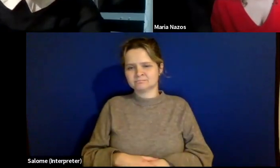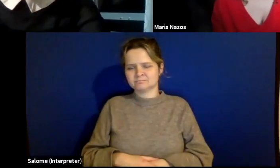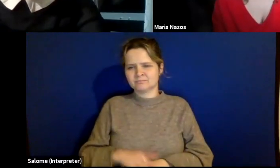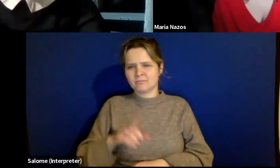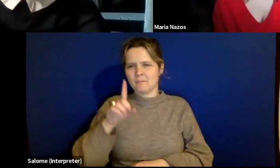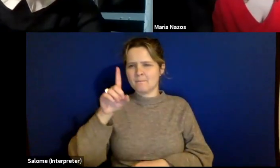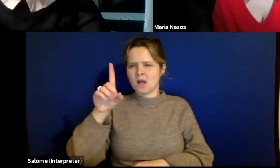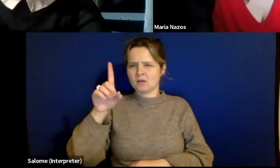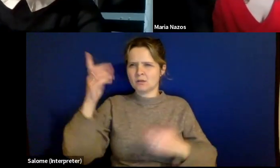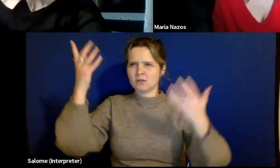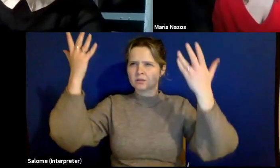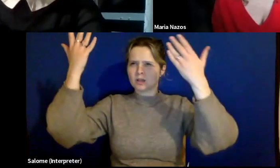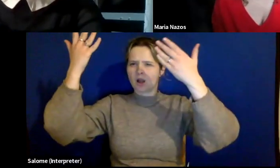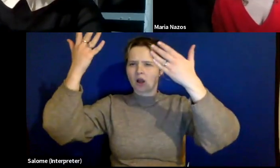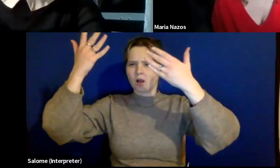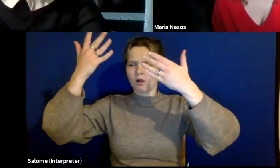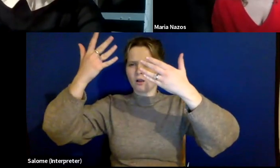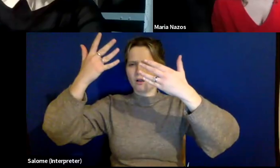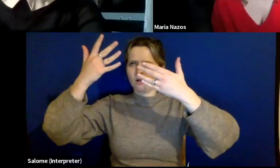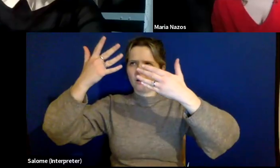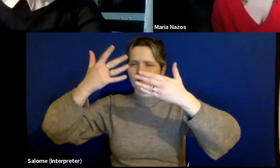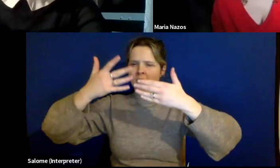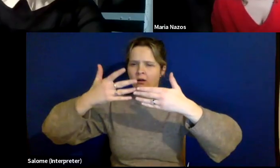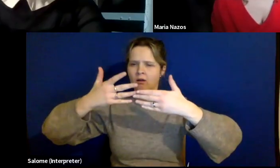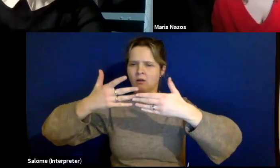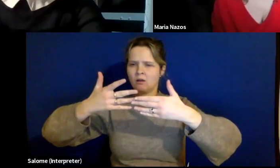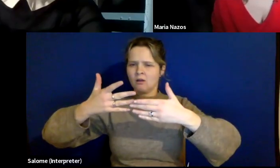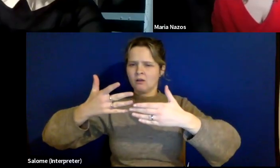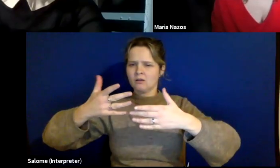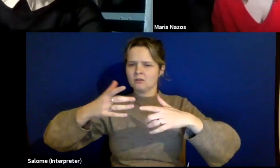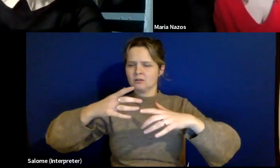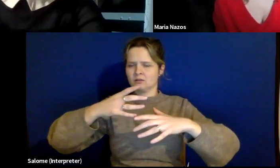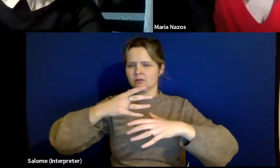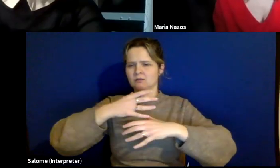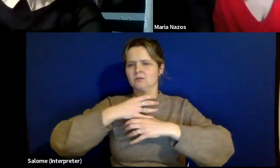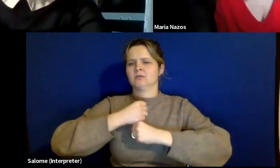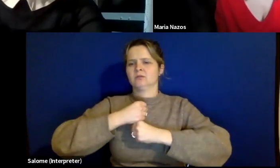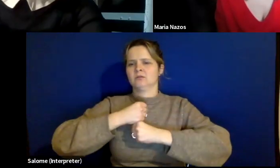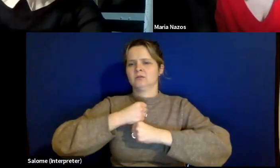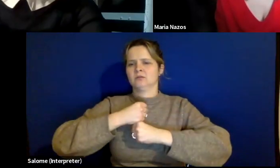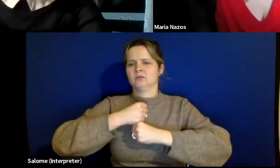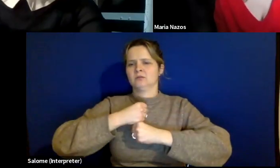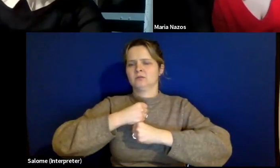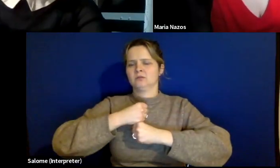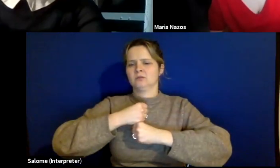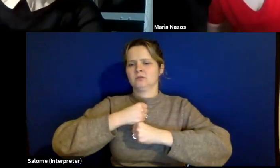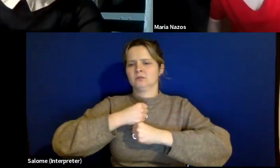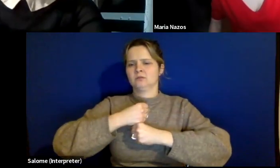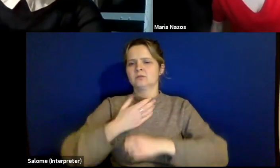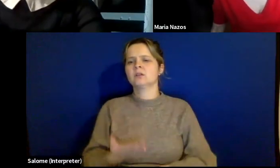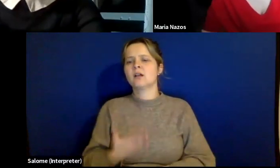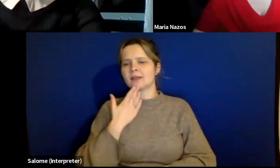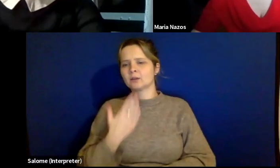dark wound in all its black, it still holds me back. Thank